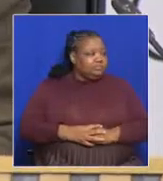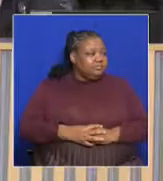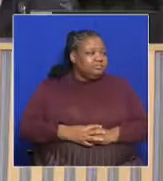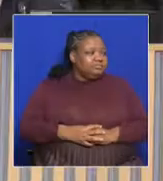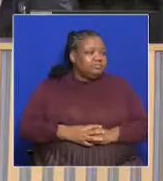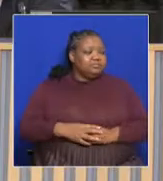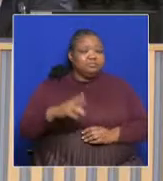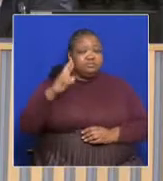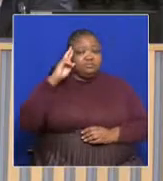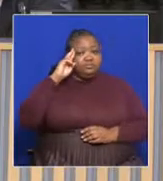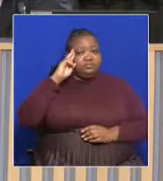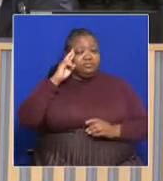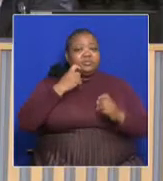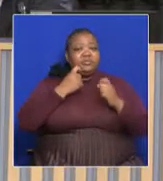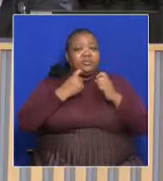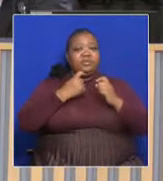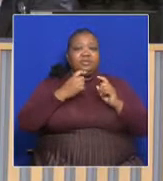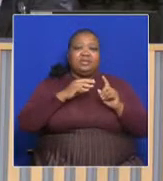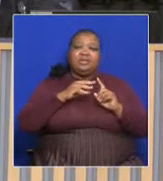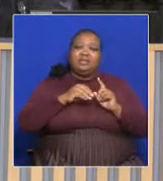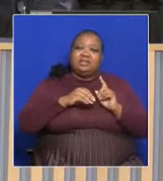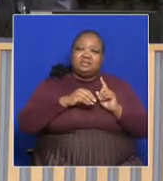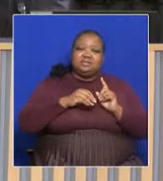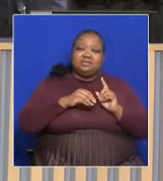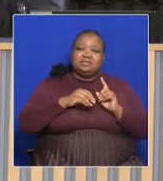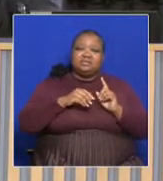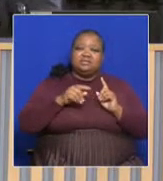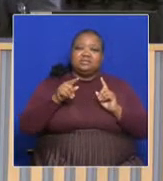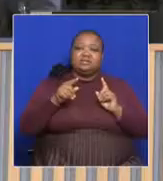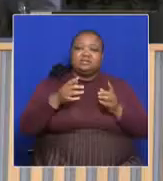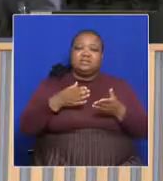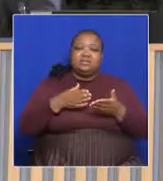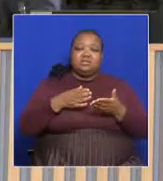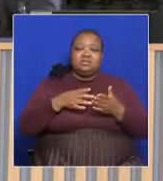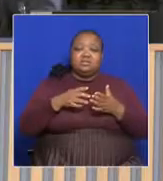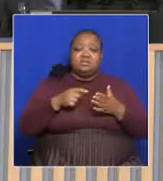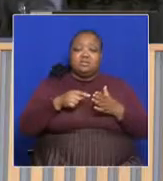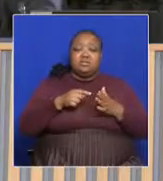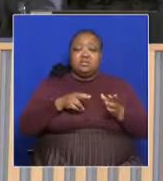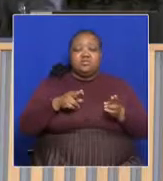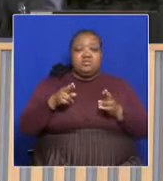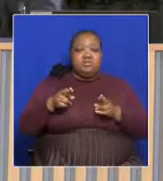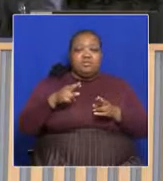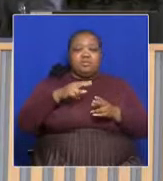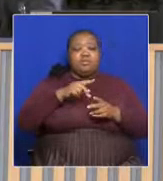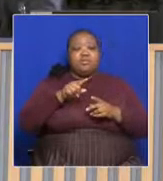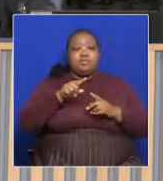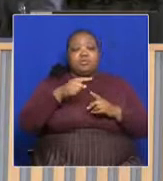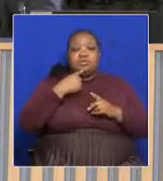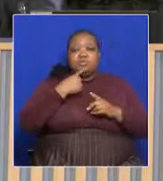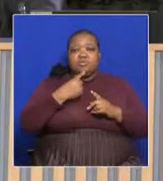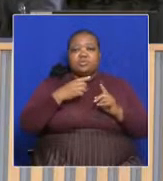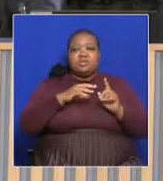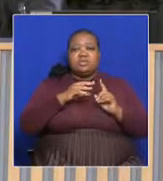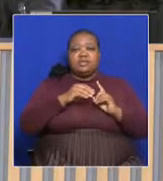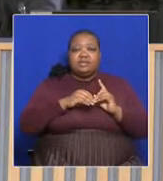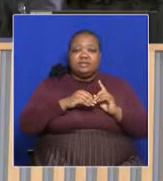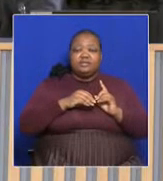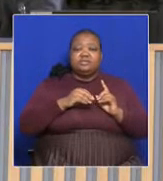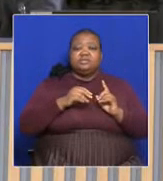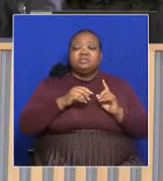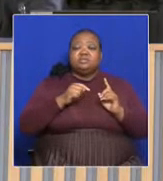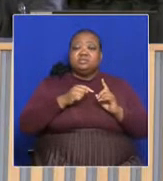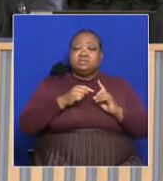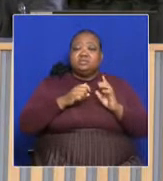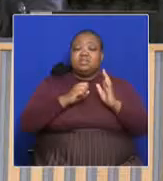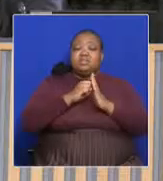wasn't asked. I think that's why we've opened. No. We've been referred to this. You said the statement taking or the investigation